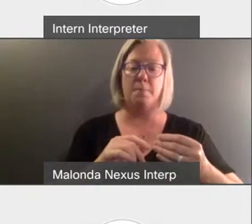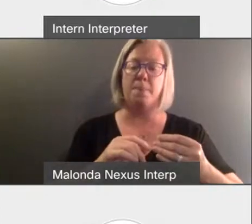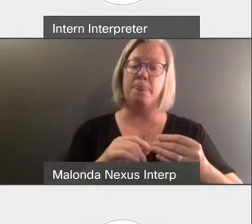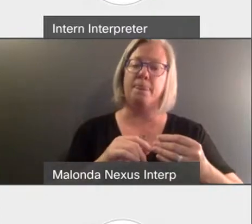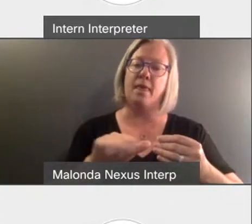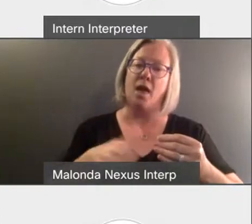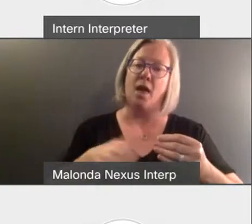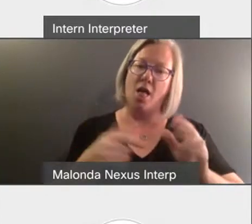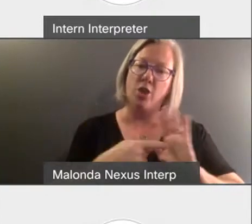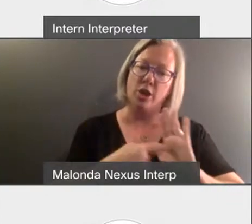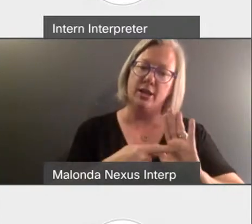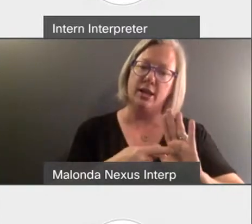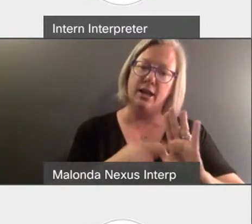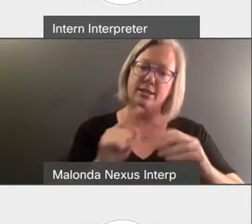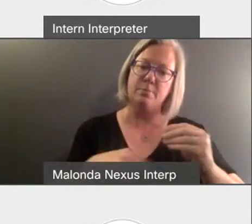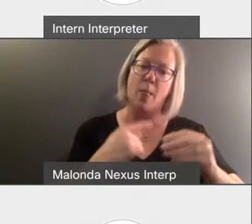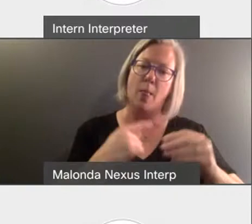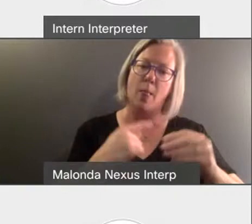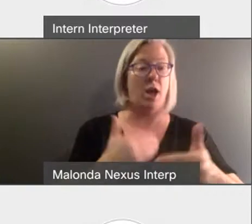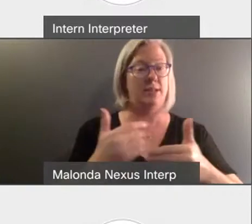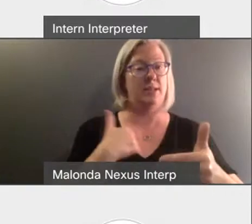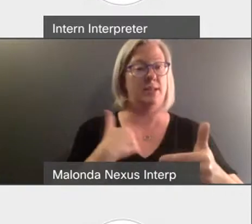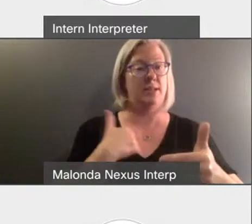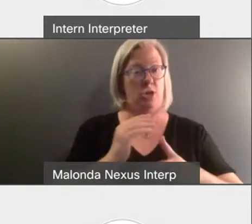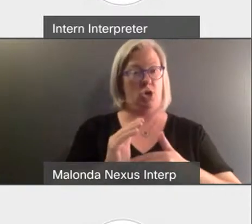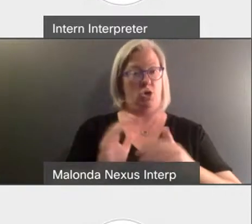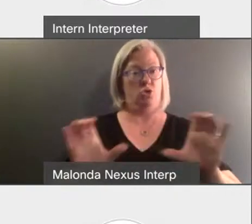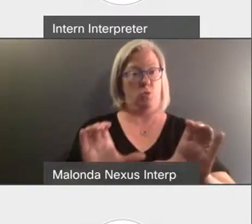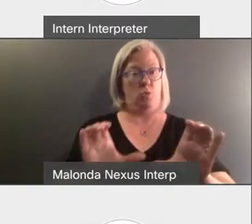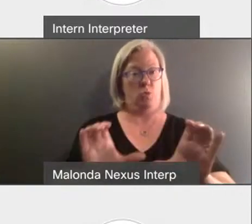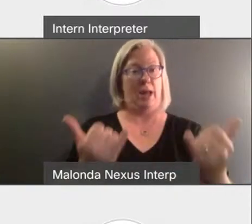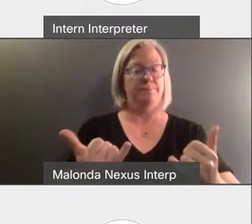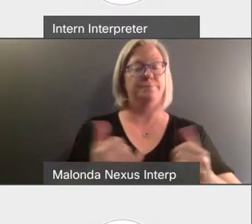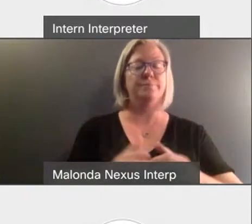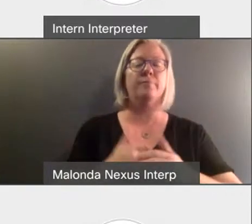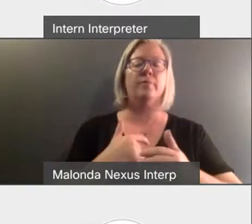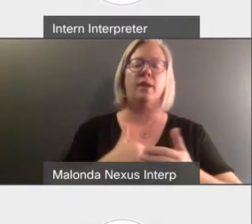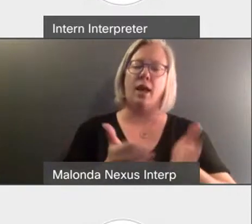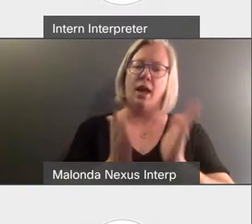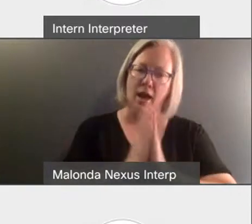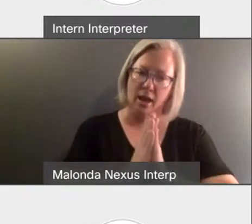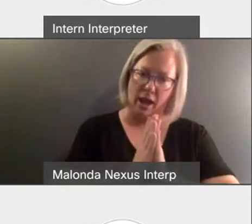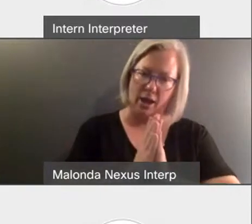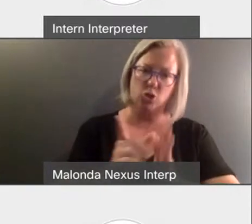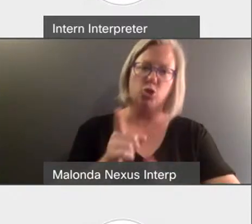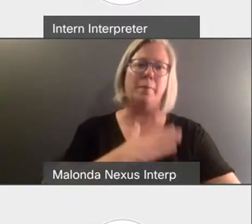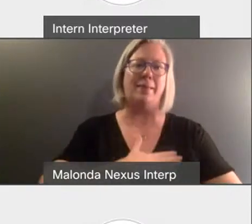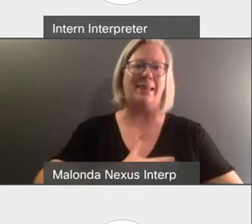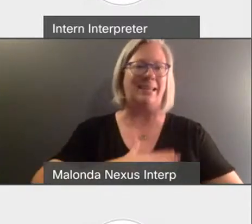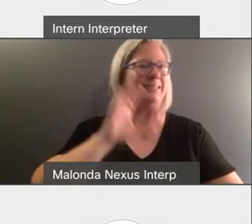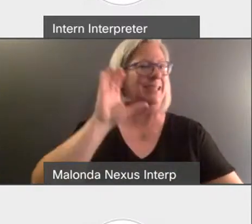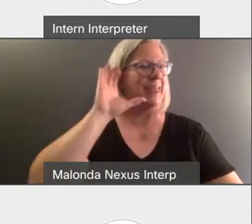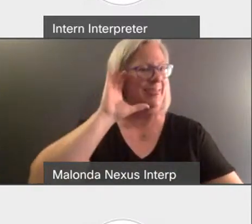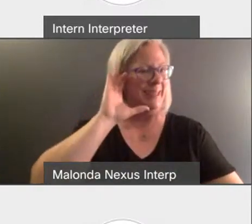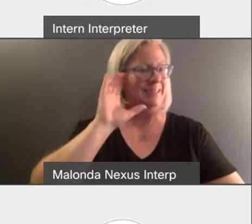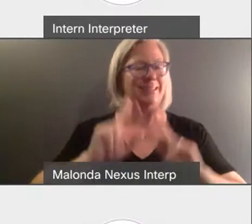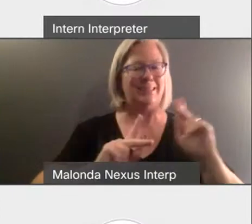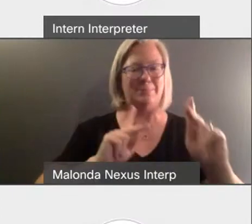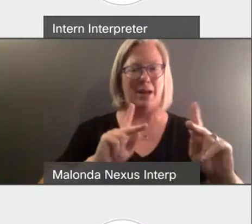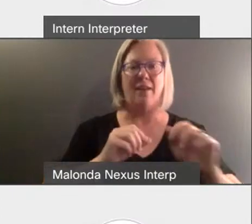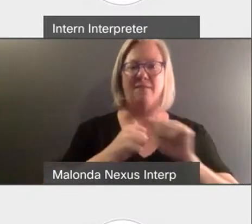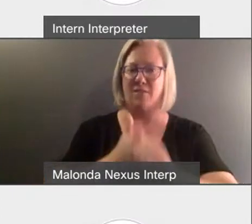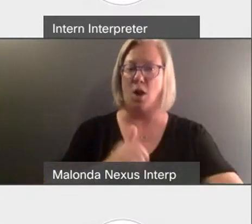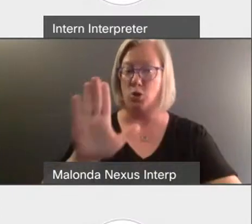other indications about the process that we are undergoing now. And I implore you to listen to the residents and follow your own